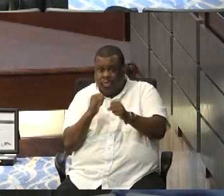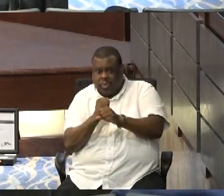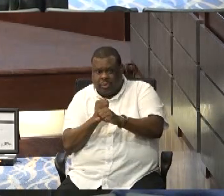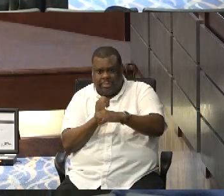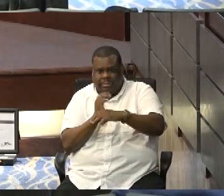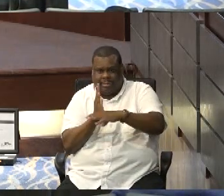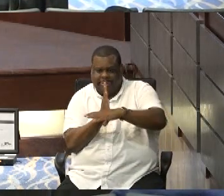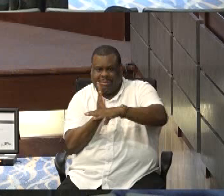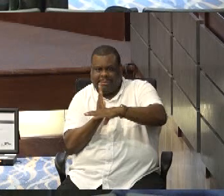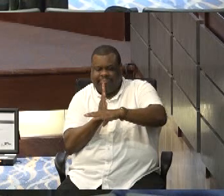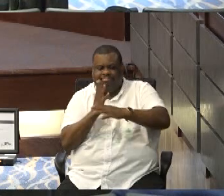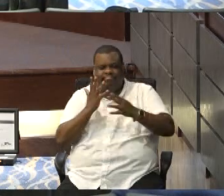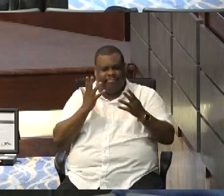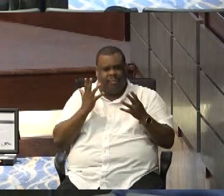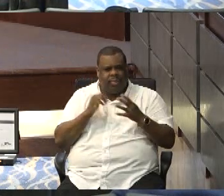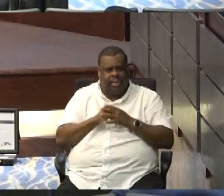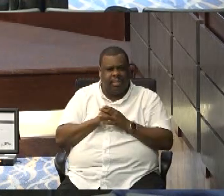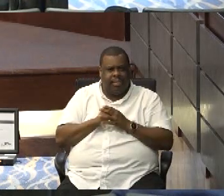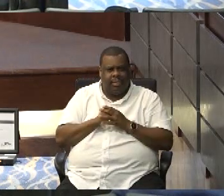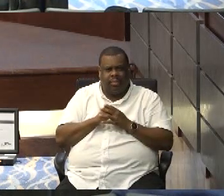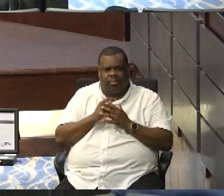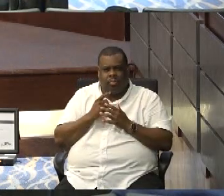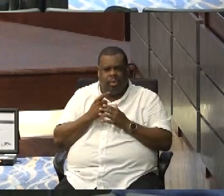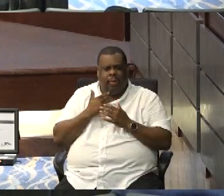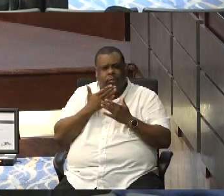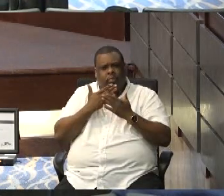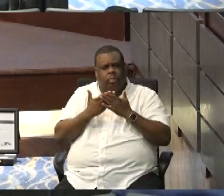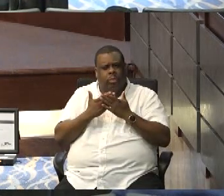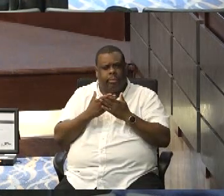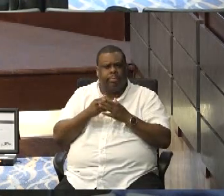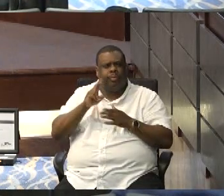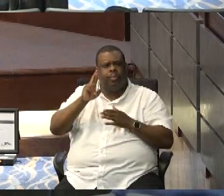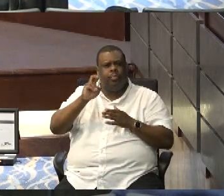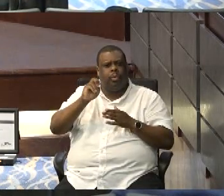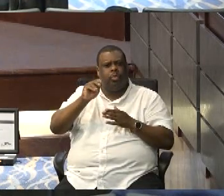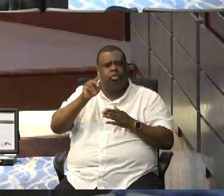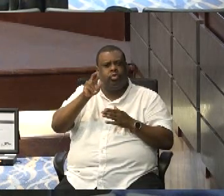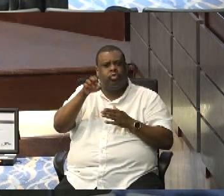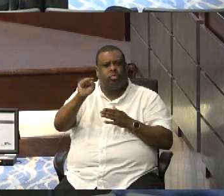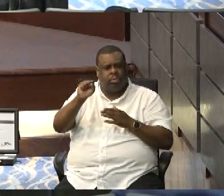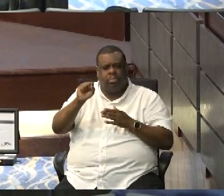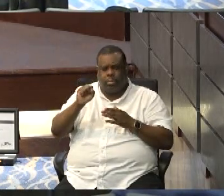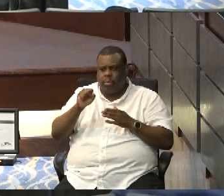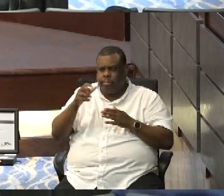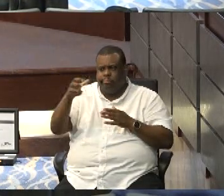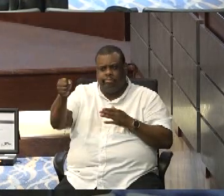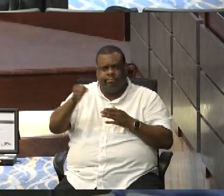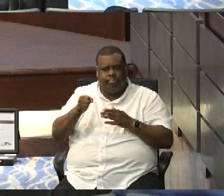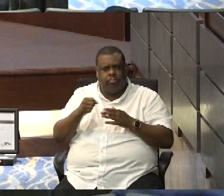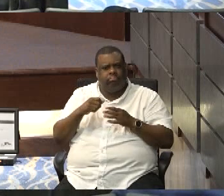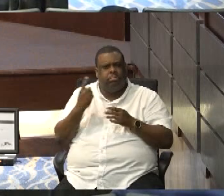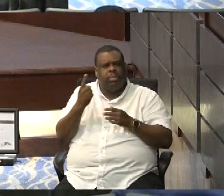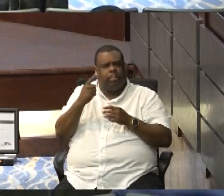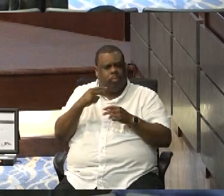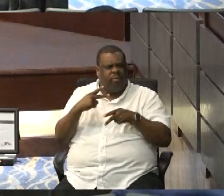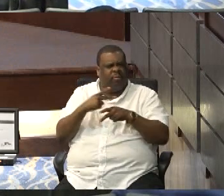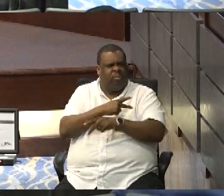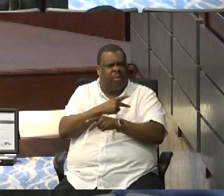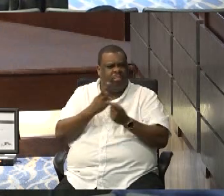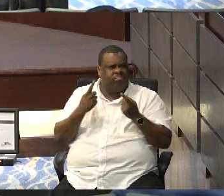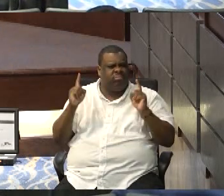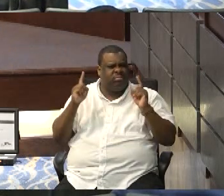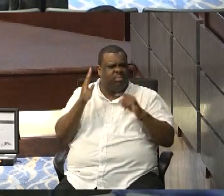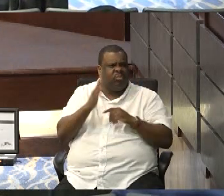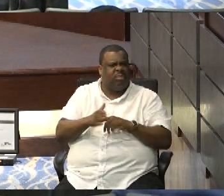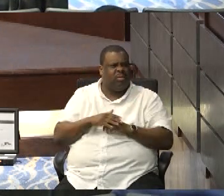great, going back to that slide, we got a great builders community here in Waco too. So I'm sure we'll figure out something that works.